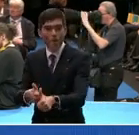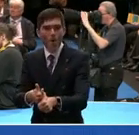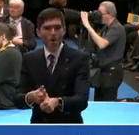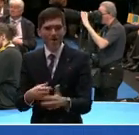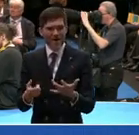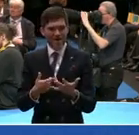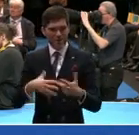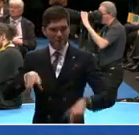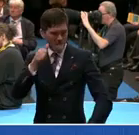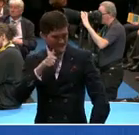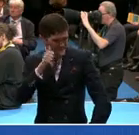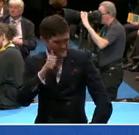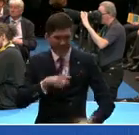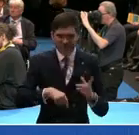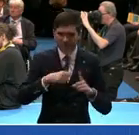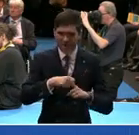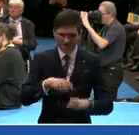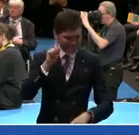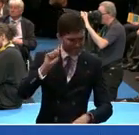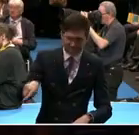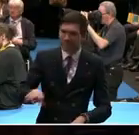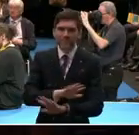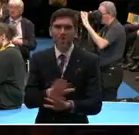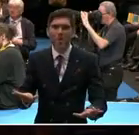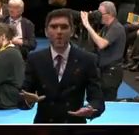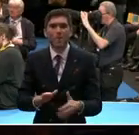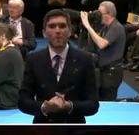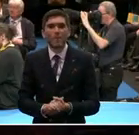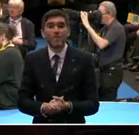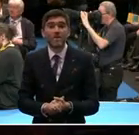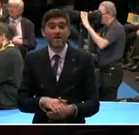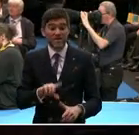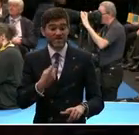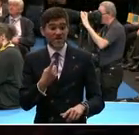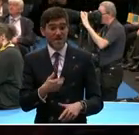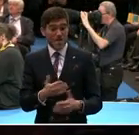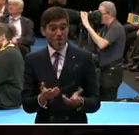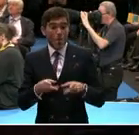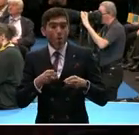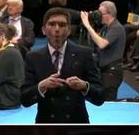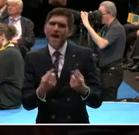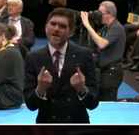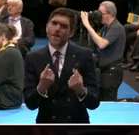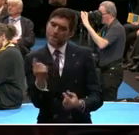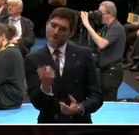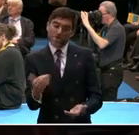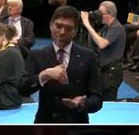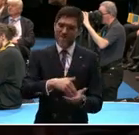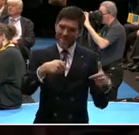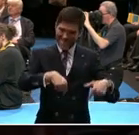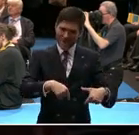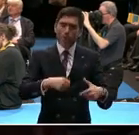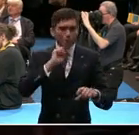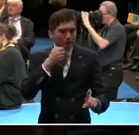for a ride. For the first time, how somebody arrives in the United Kingdom will impact upon how their asylum claim